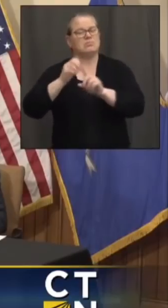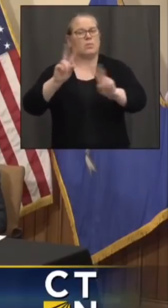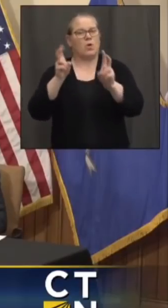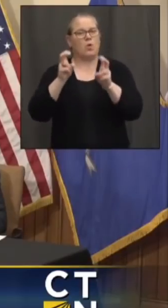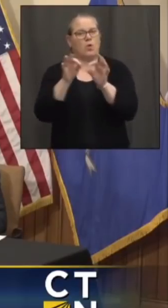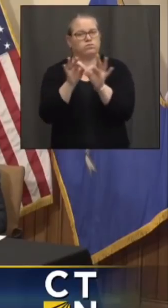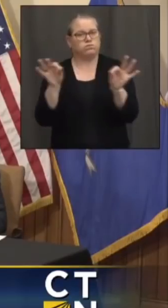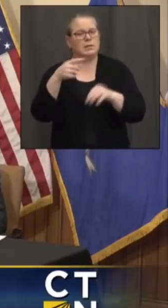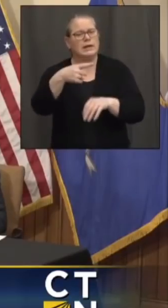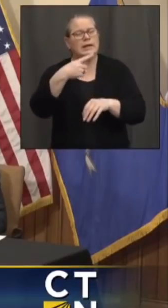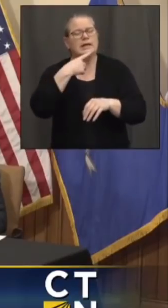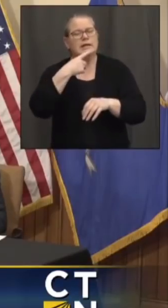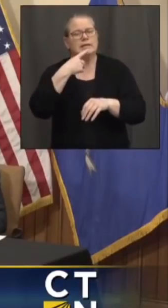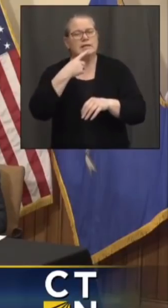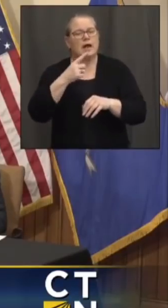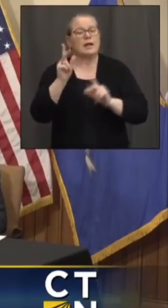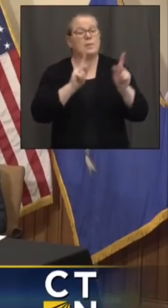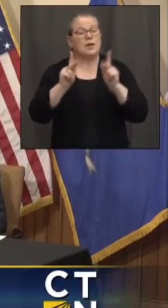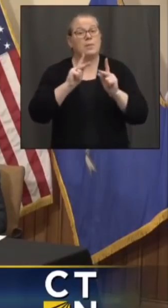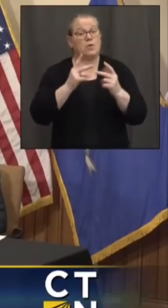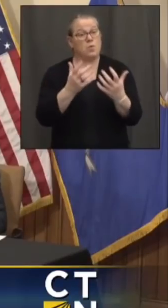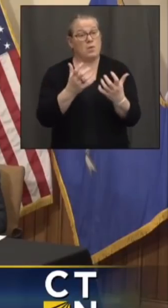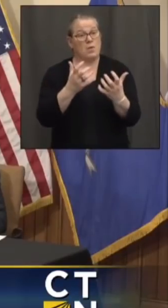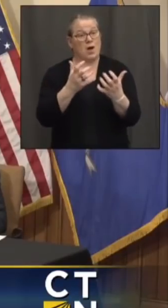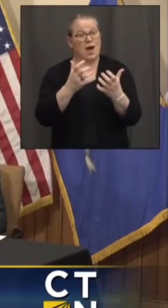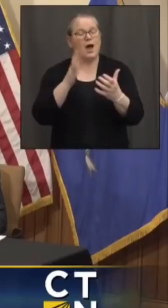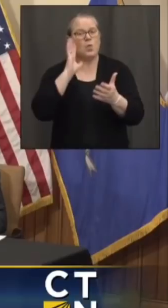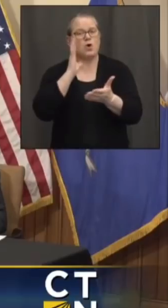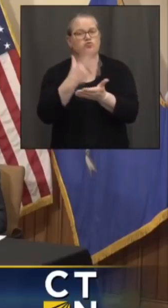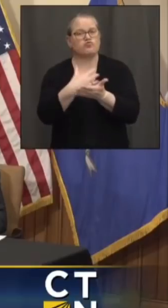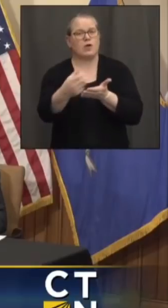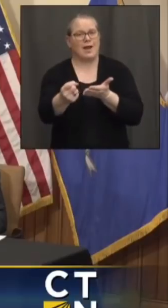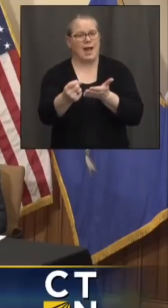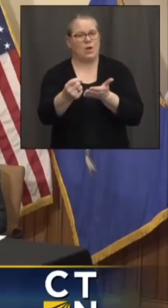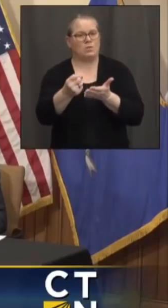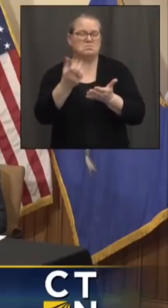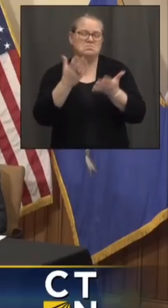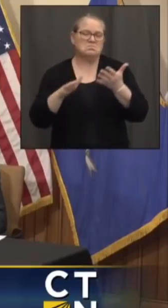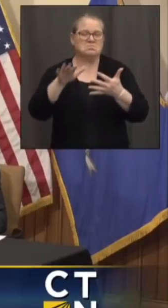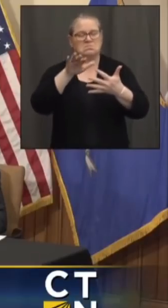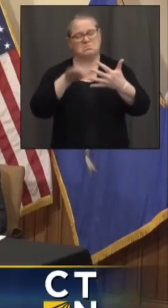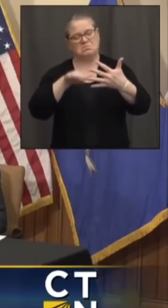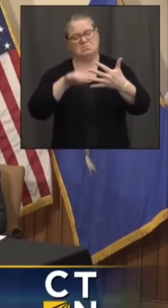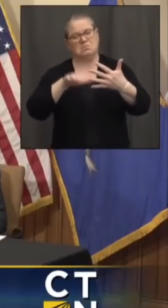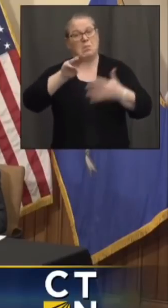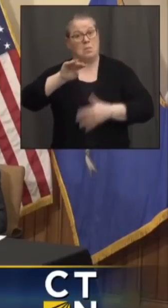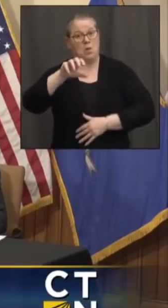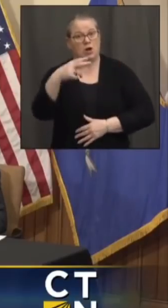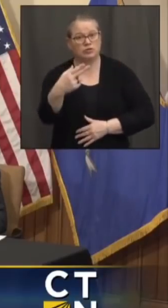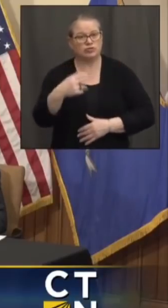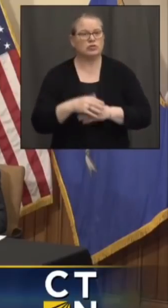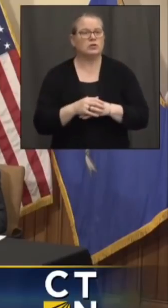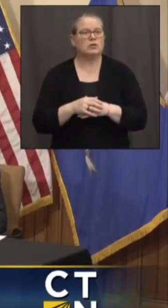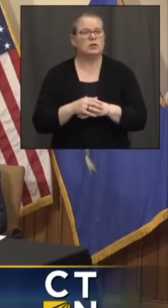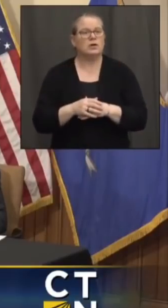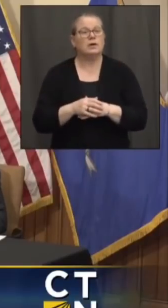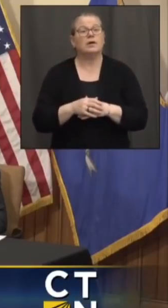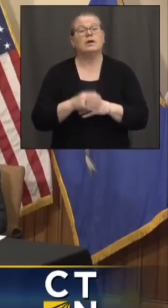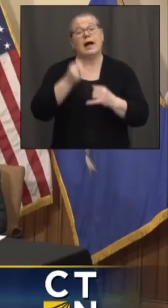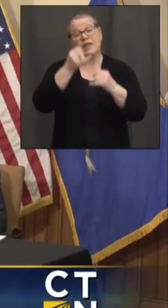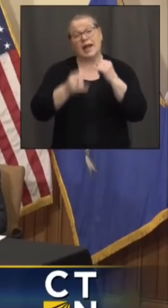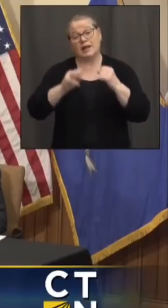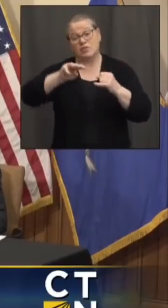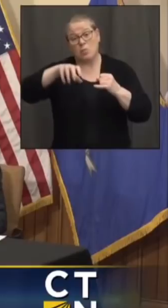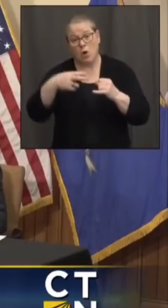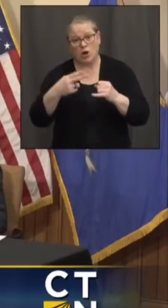out of demand sooner than we think at some point in March, and certainly by the end of March, we're going to have to make this generally available. Everyone is